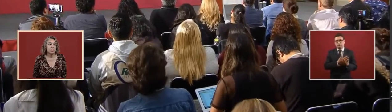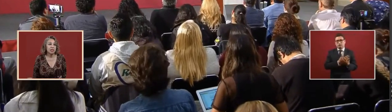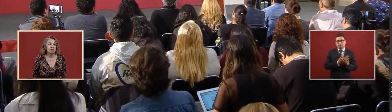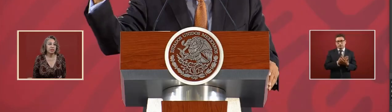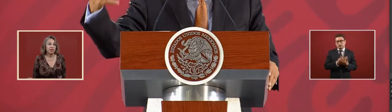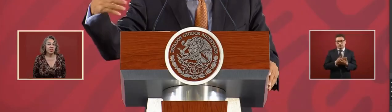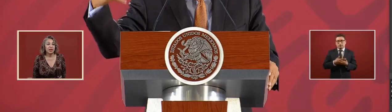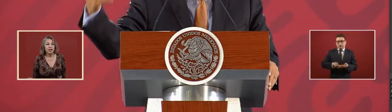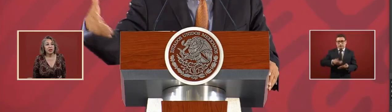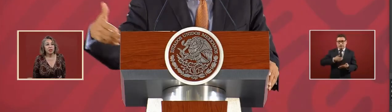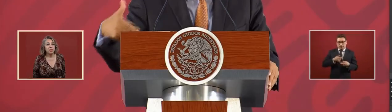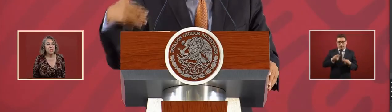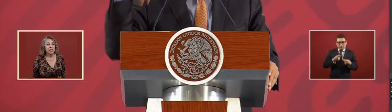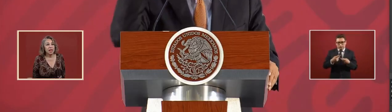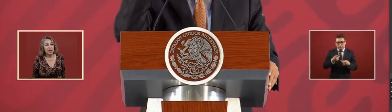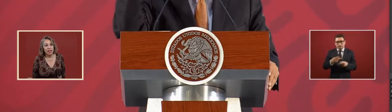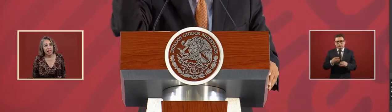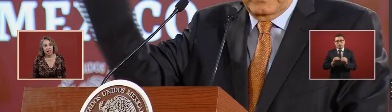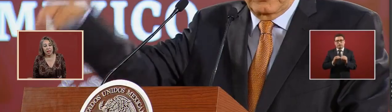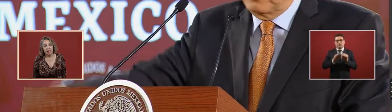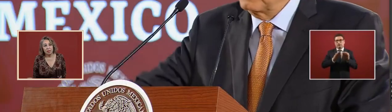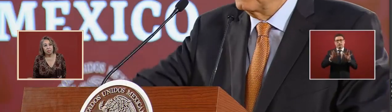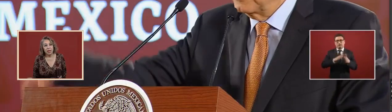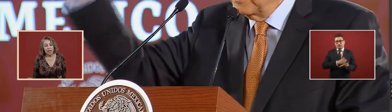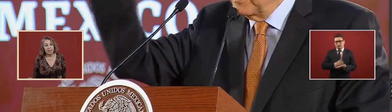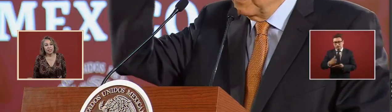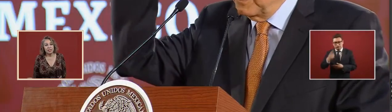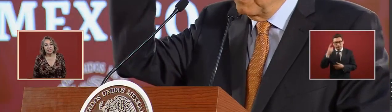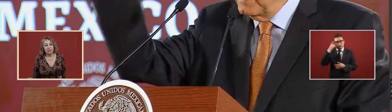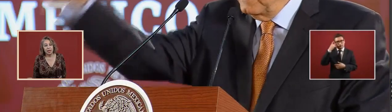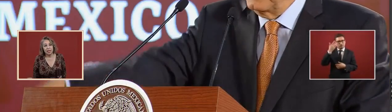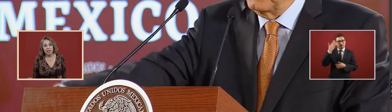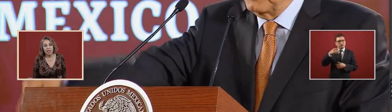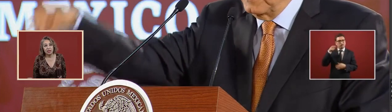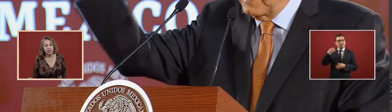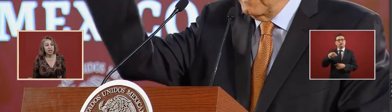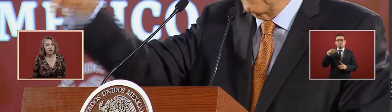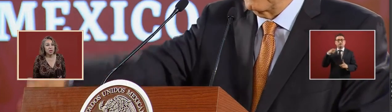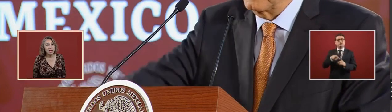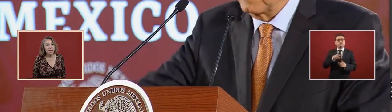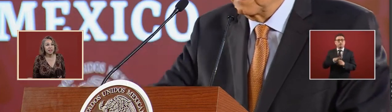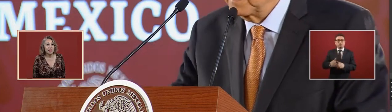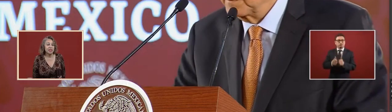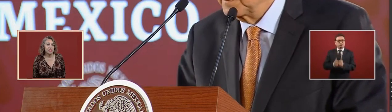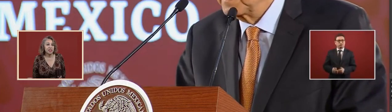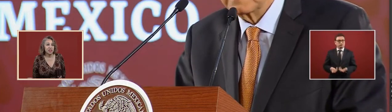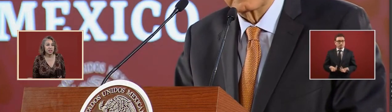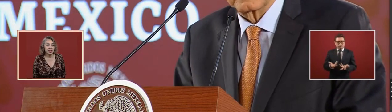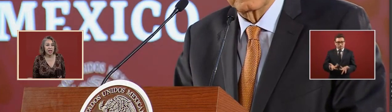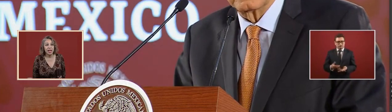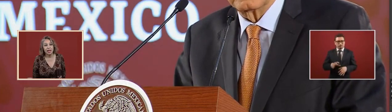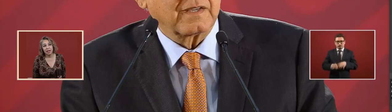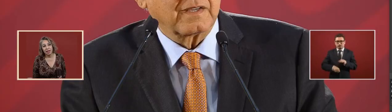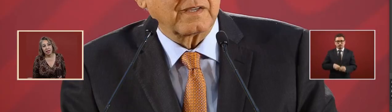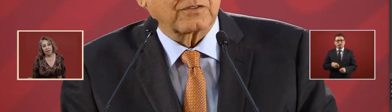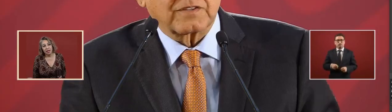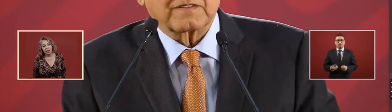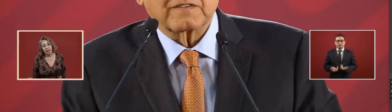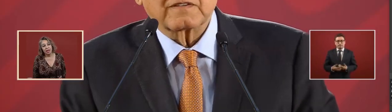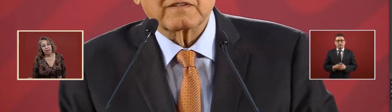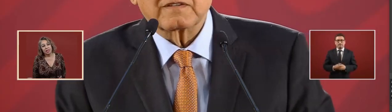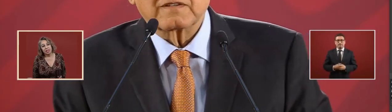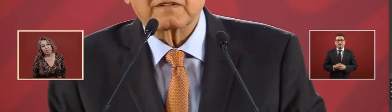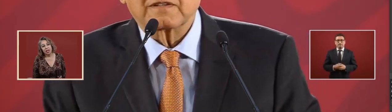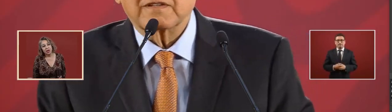re-elect himself claro, immediately desde que llegó, but as he entered he already had the intention to stay